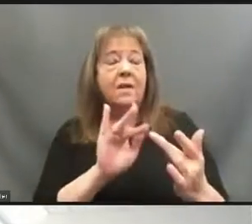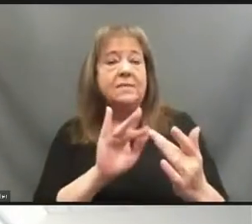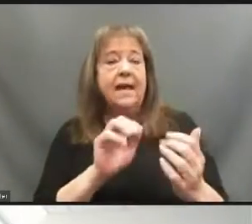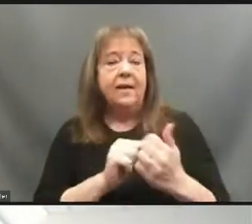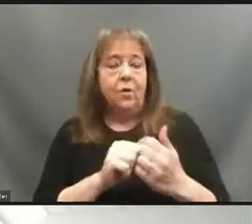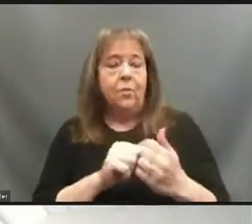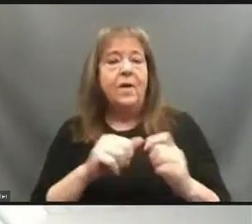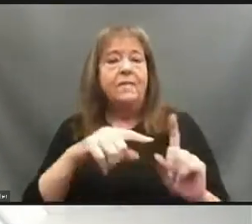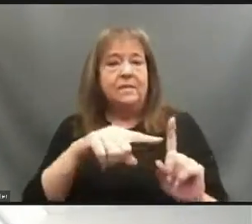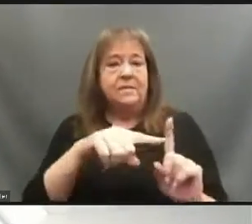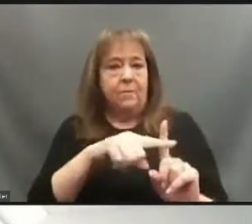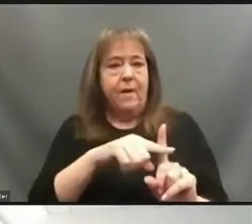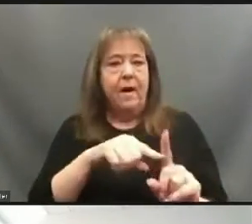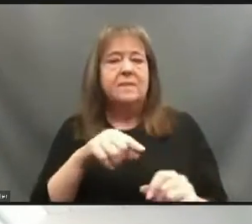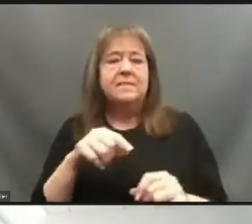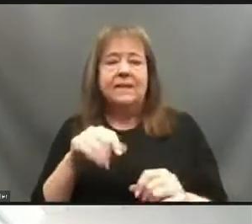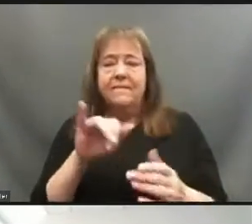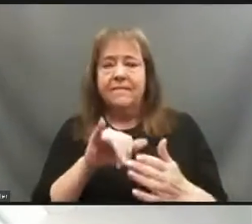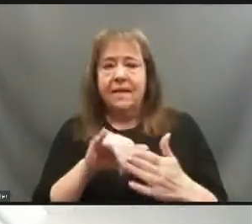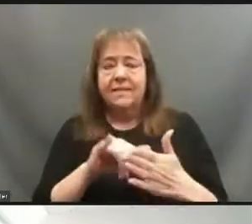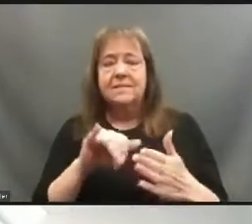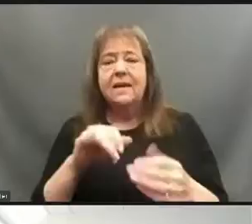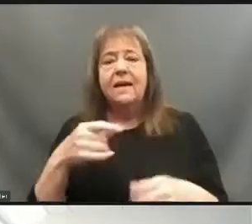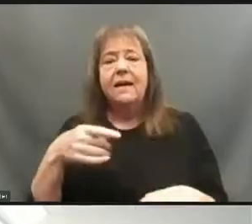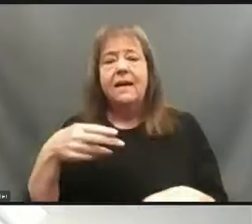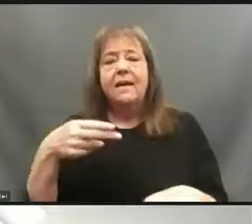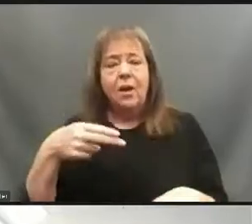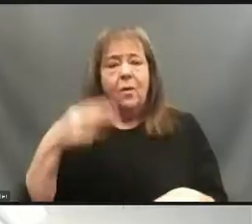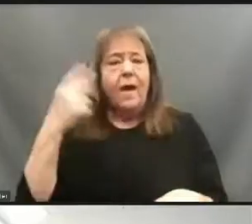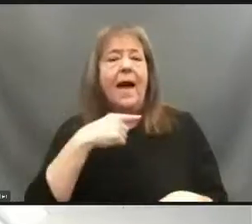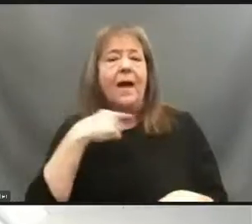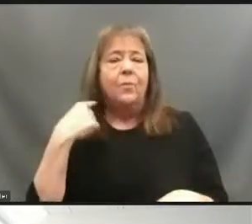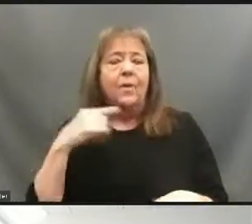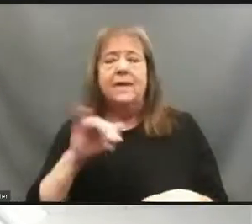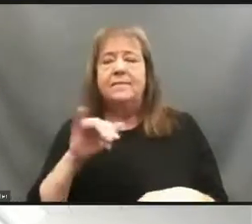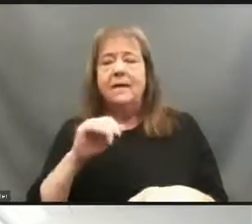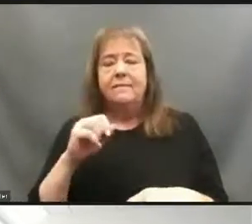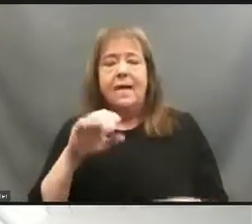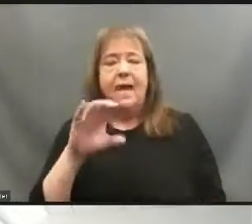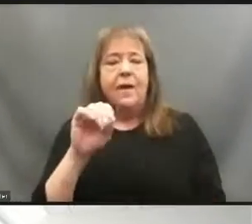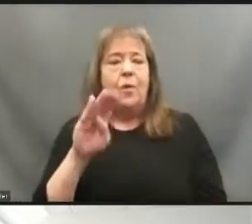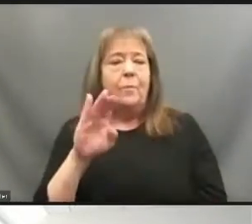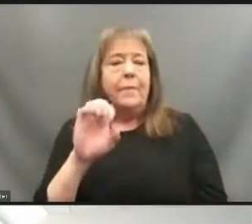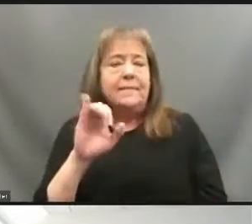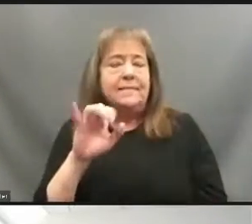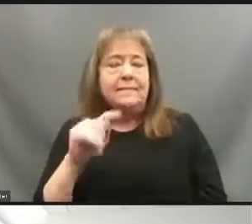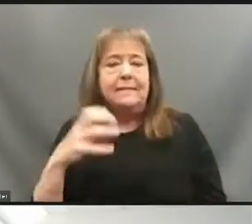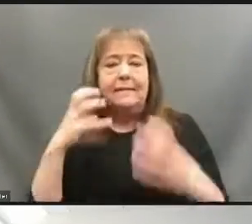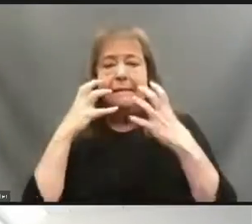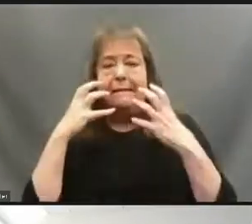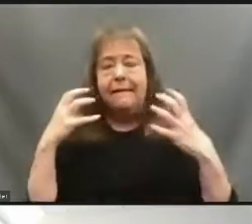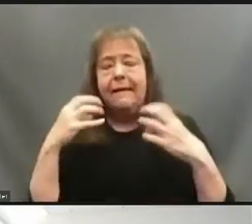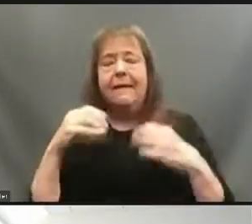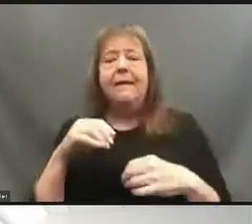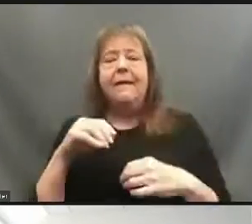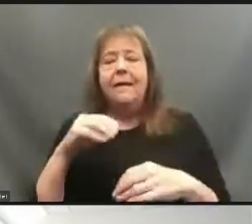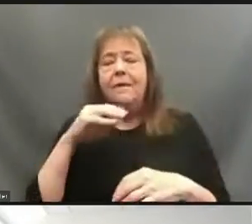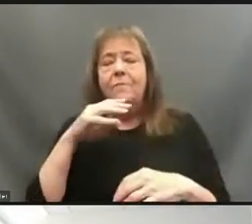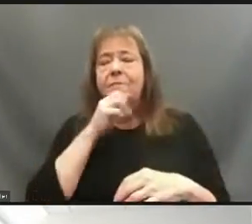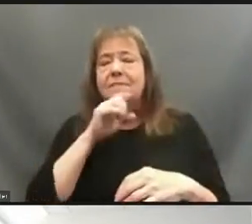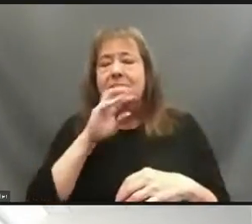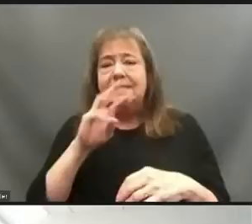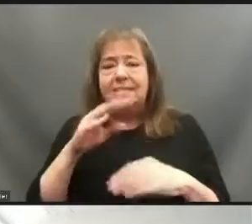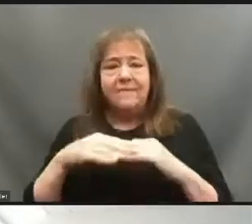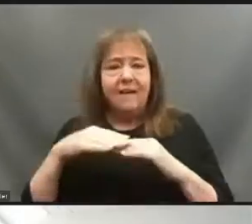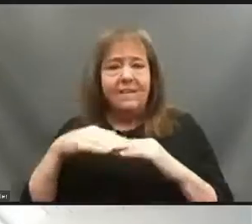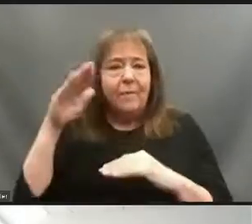high risk individual, if you've got high risk complications like obesity, or if you're over the age of 65 or some